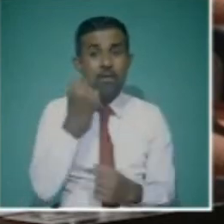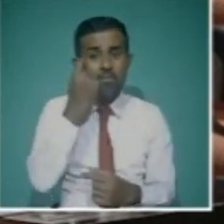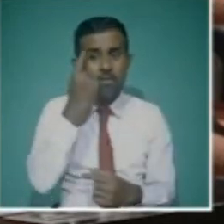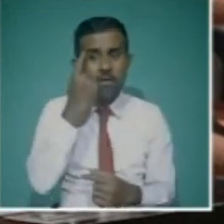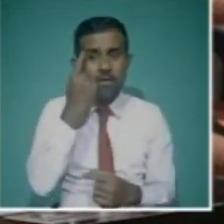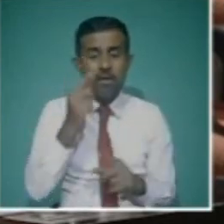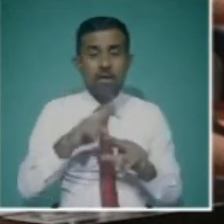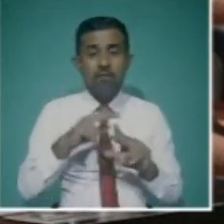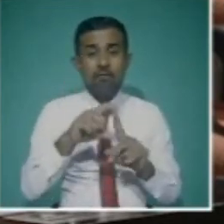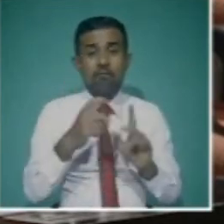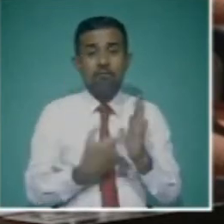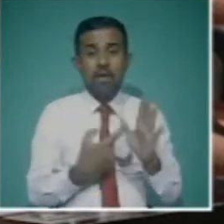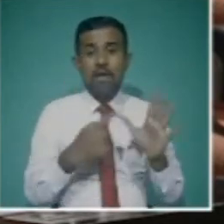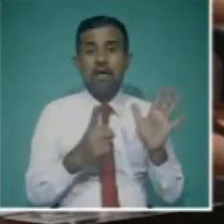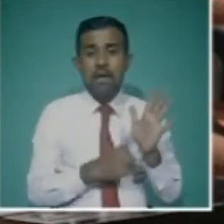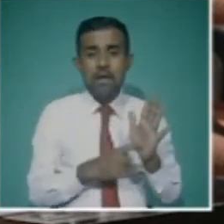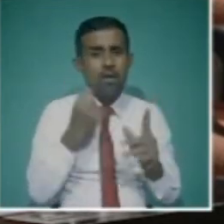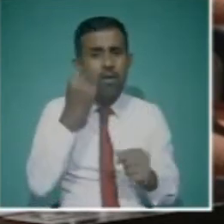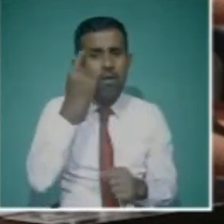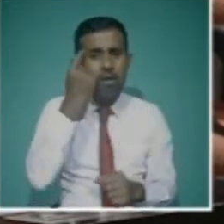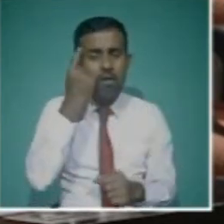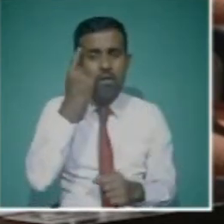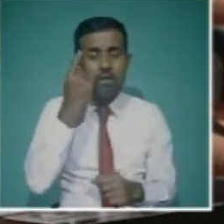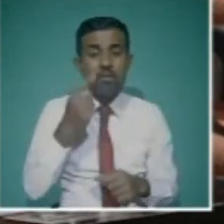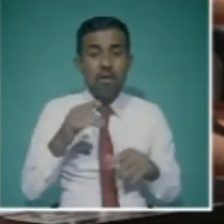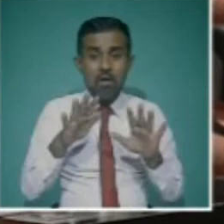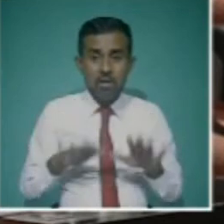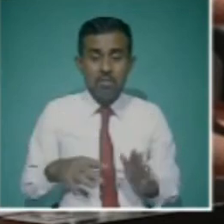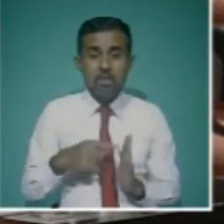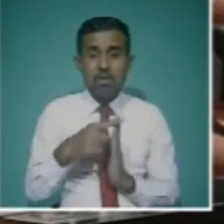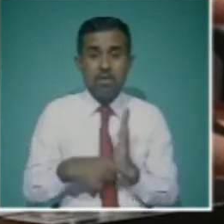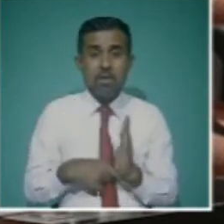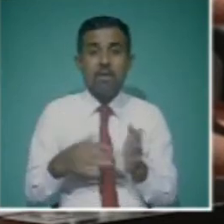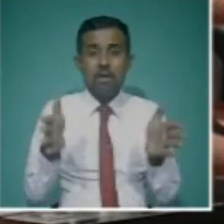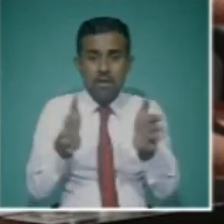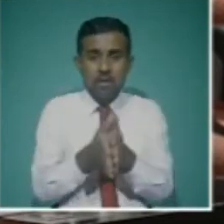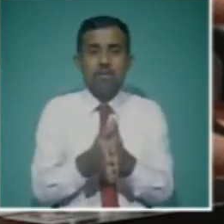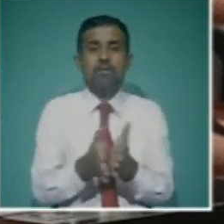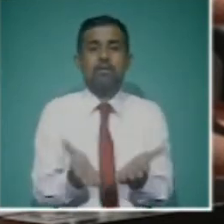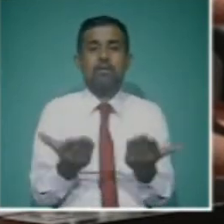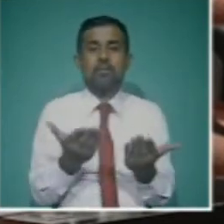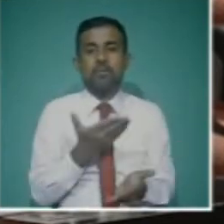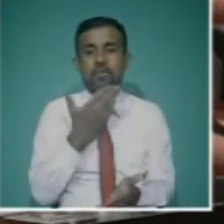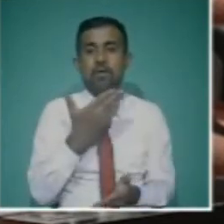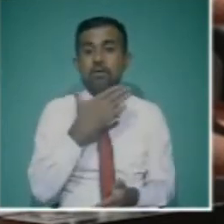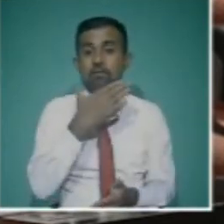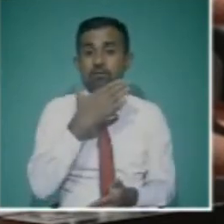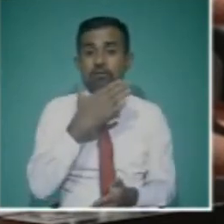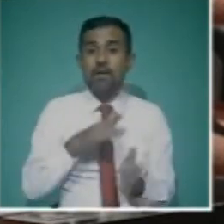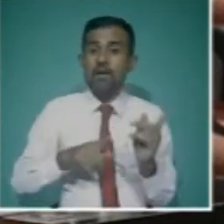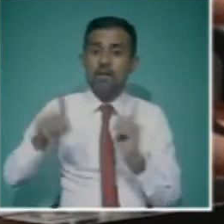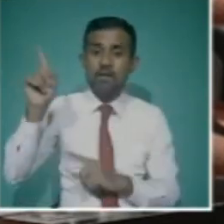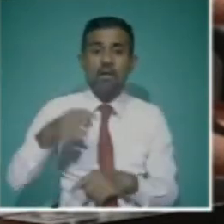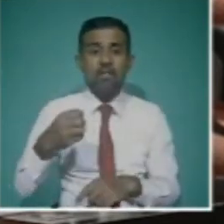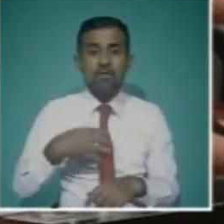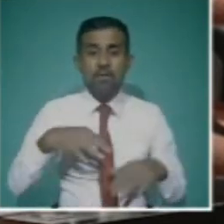fact, ultimately result in unifying the country, a country that has been divided from the time the British left. Not